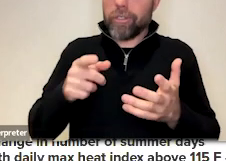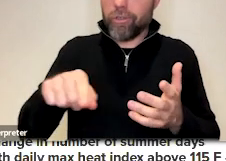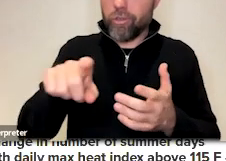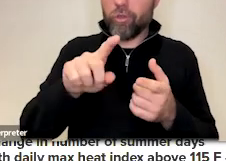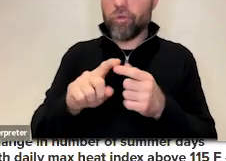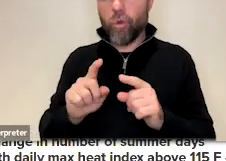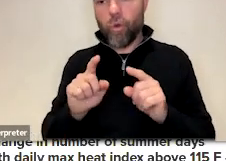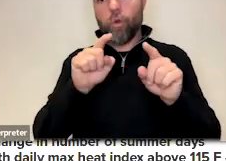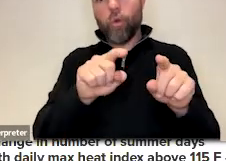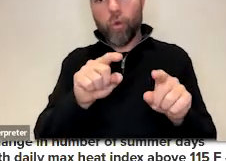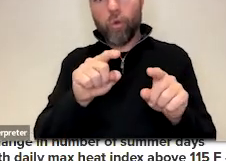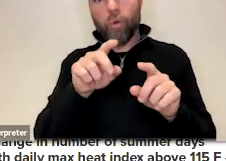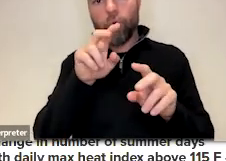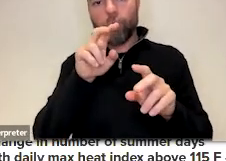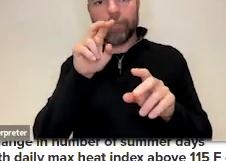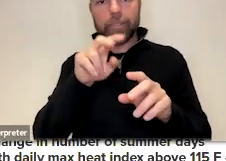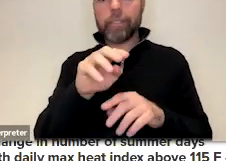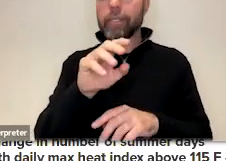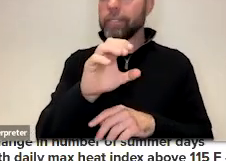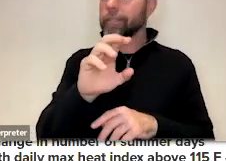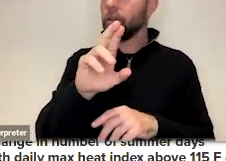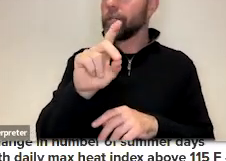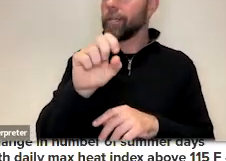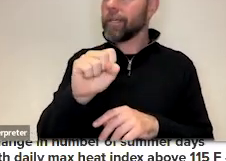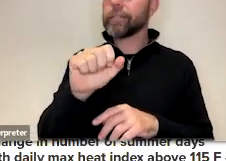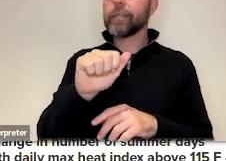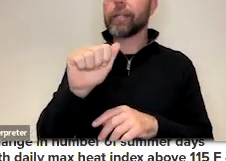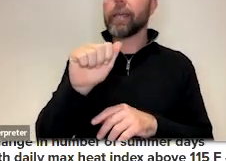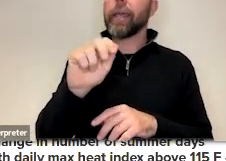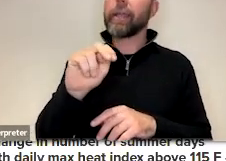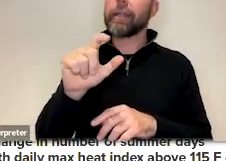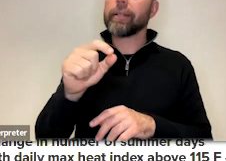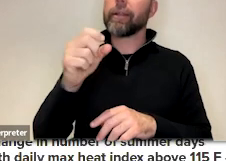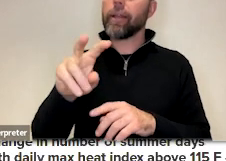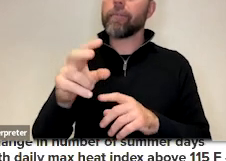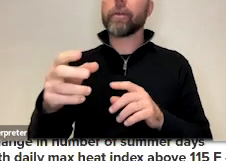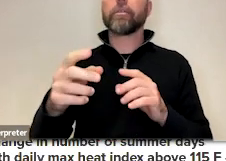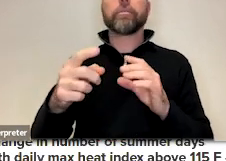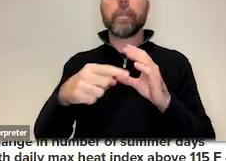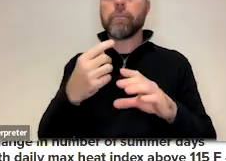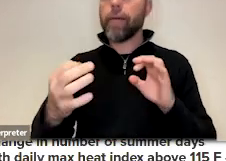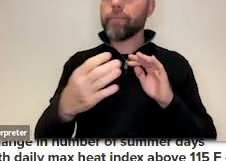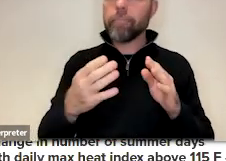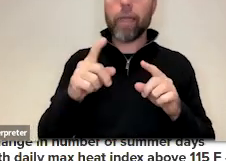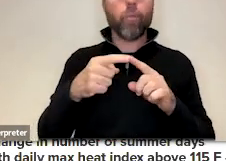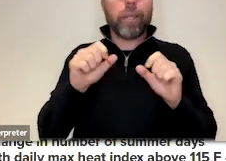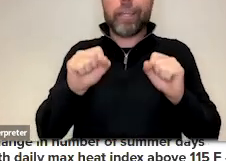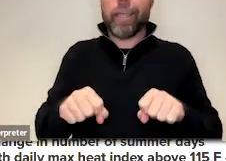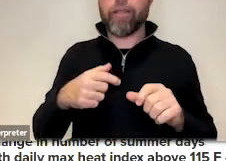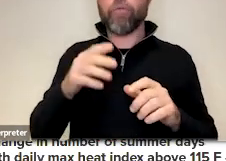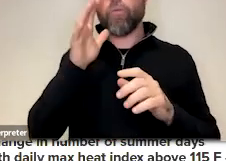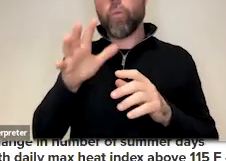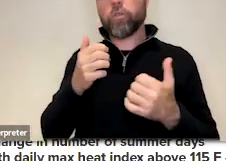visit our mailbox, CCRDS at anl.gov, and leave us feedback. Wherever it's feasible, we're going to try to incorporate